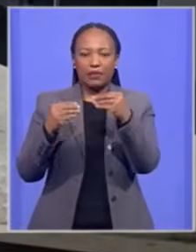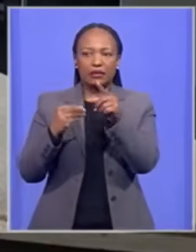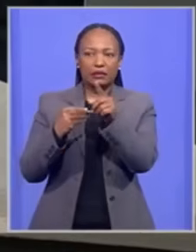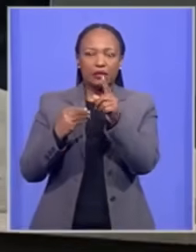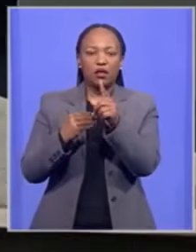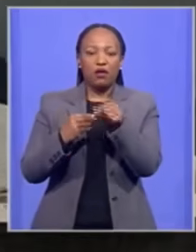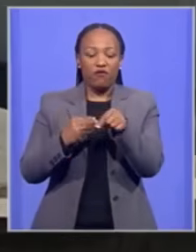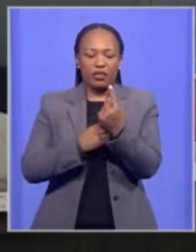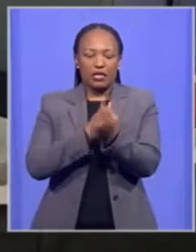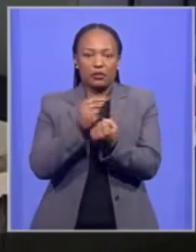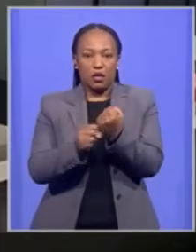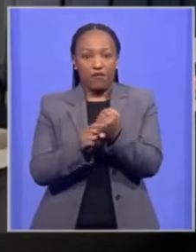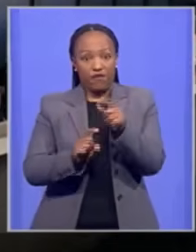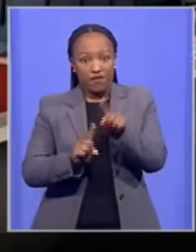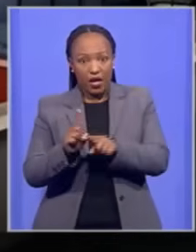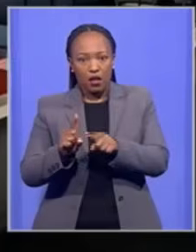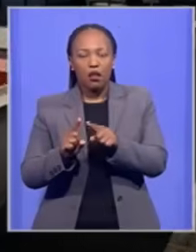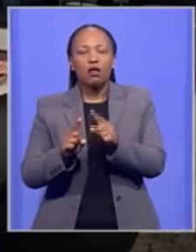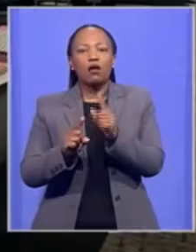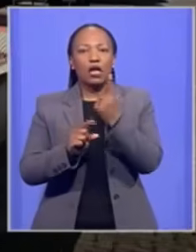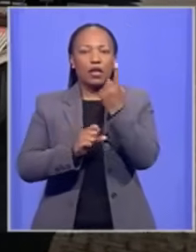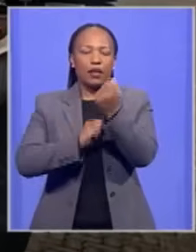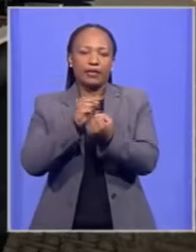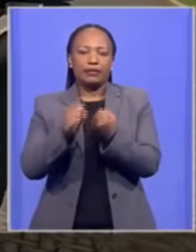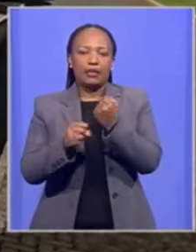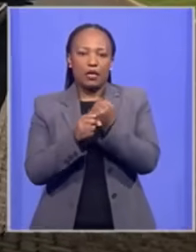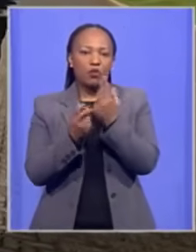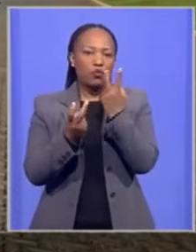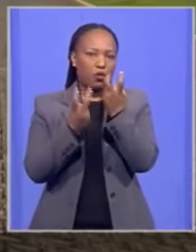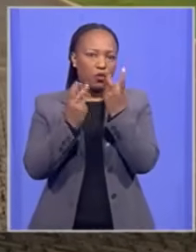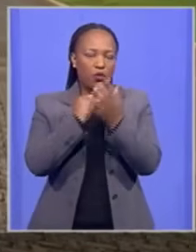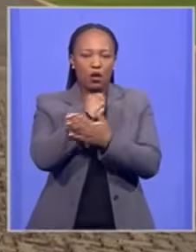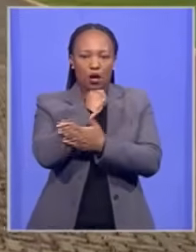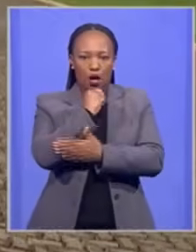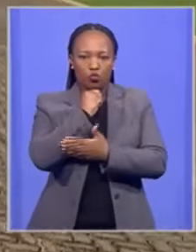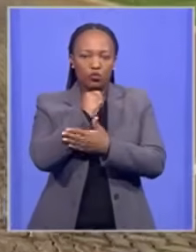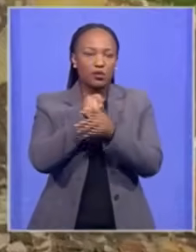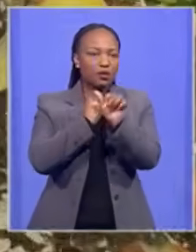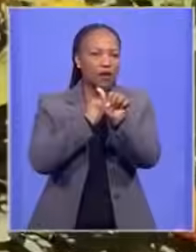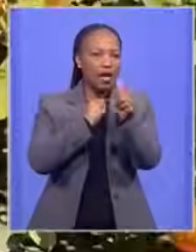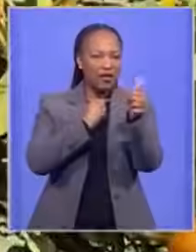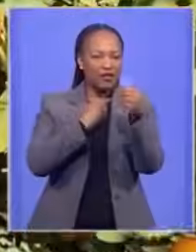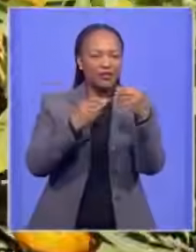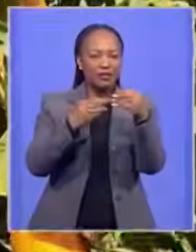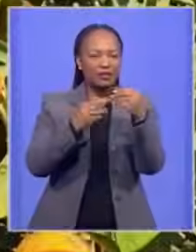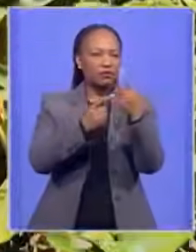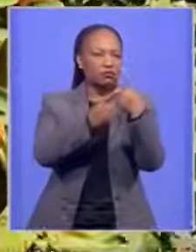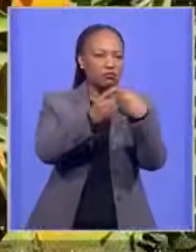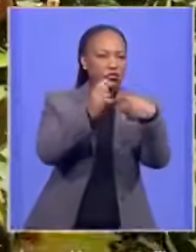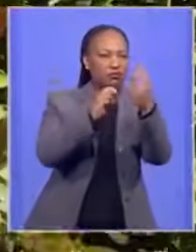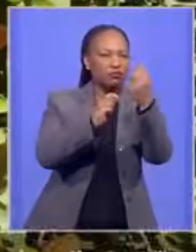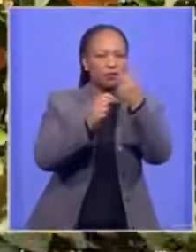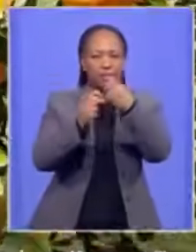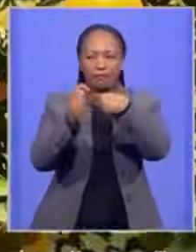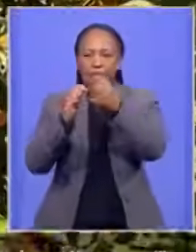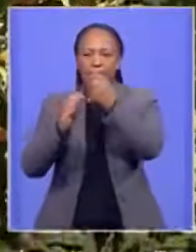mara ngwaga o tla gona re tla ba re hweditse mebaraka thata ke bogolo ke ngwaga o re leng gona ke setla se re leng go sona gore ge re ka